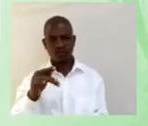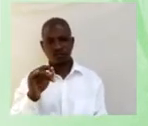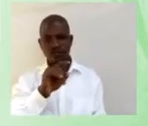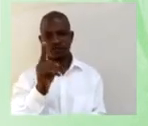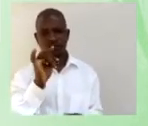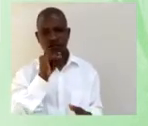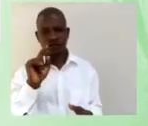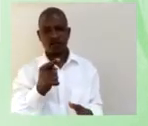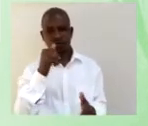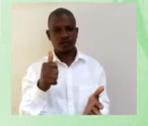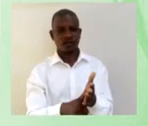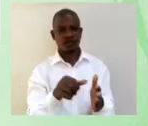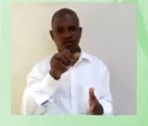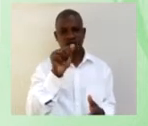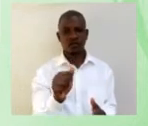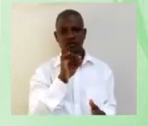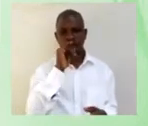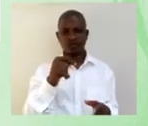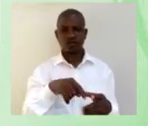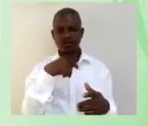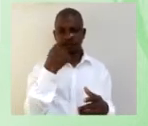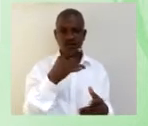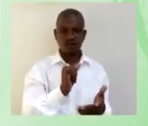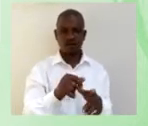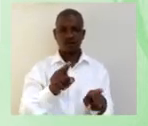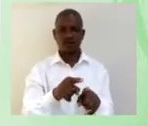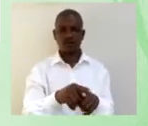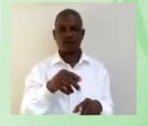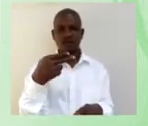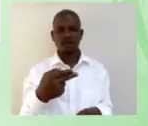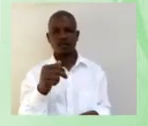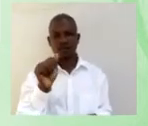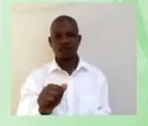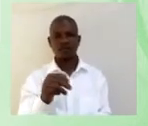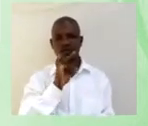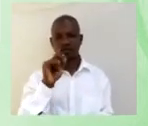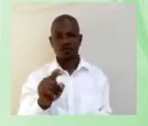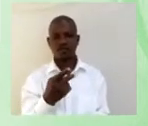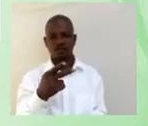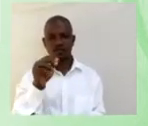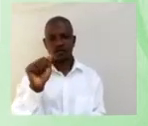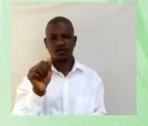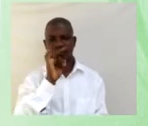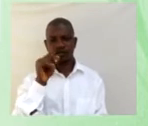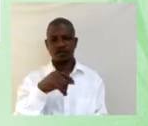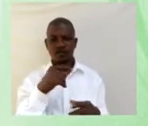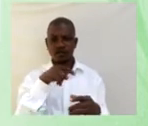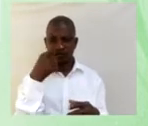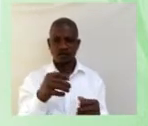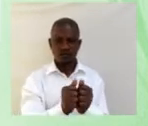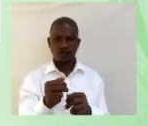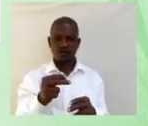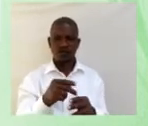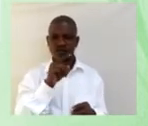magazine, the first letter A is pronounced as A, while the second A is